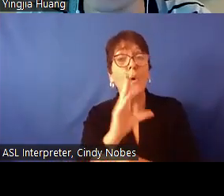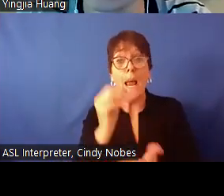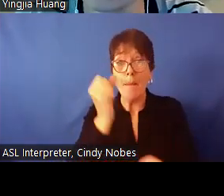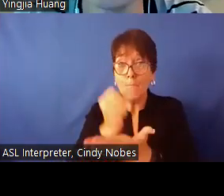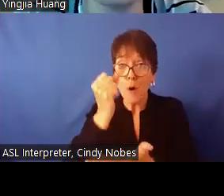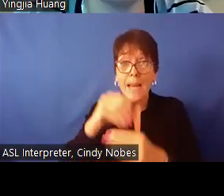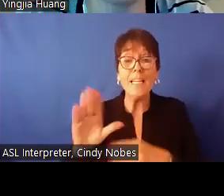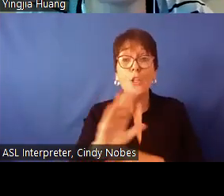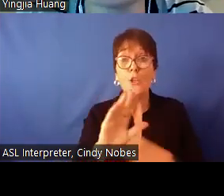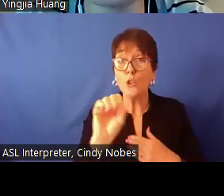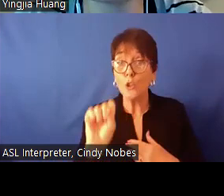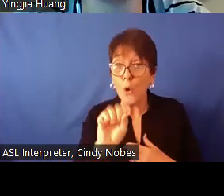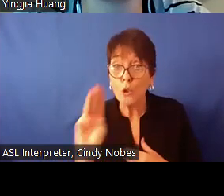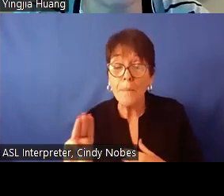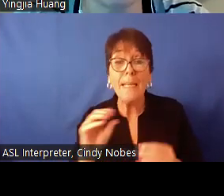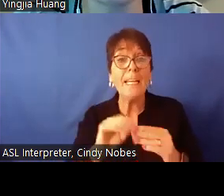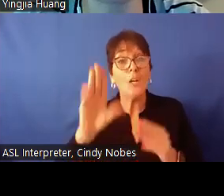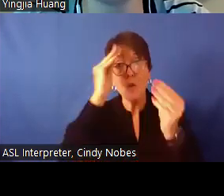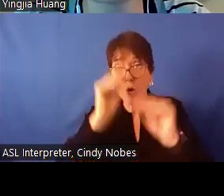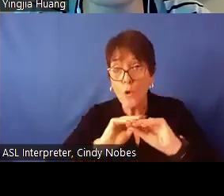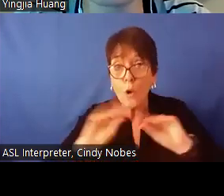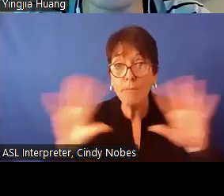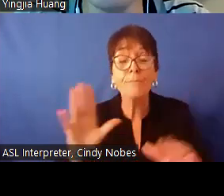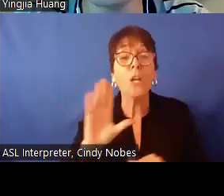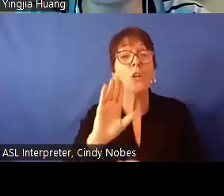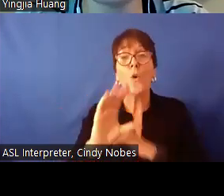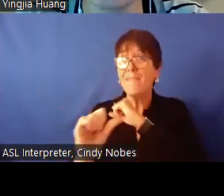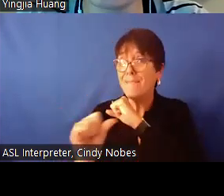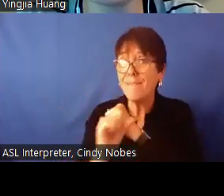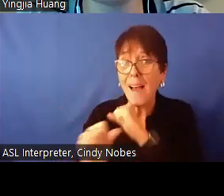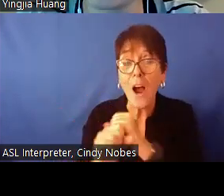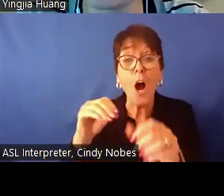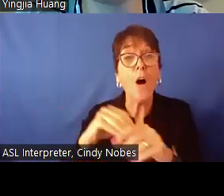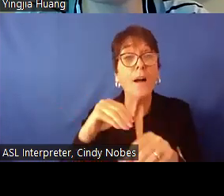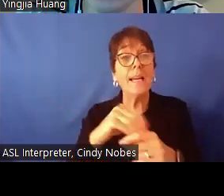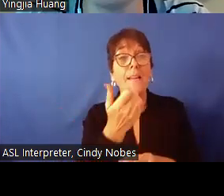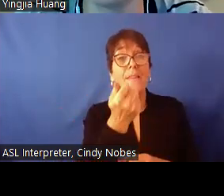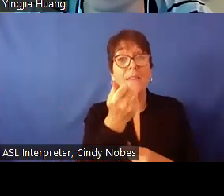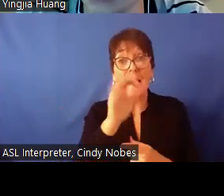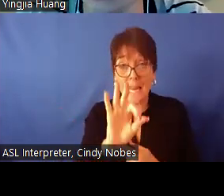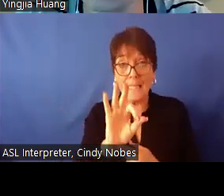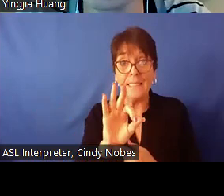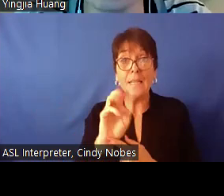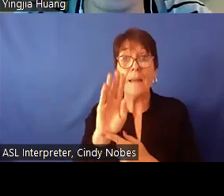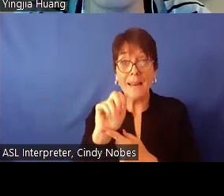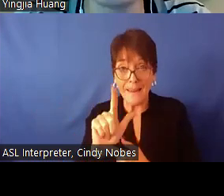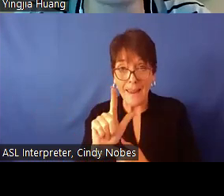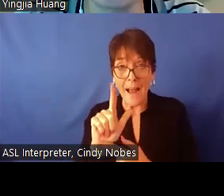social media, in notices and flyers, and they're all in the 19 Medi-Cal threshold